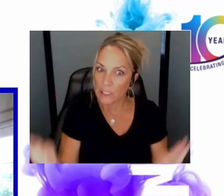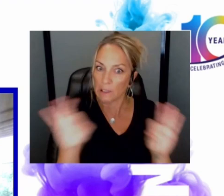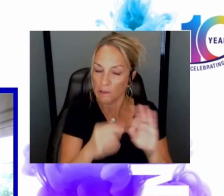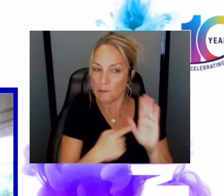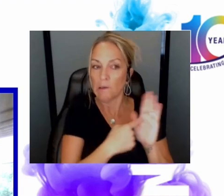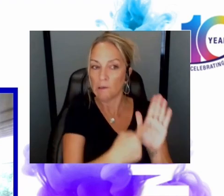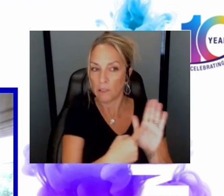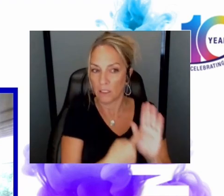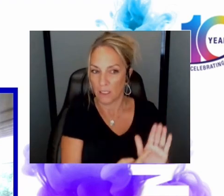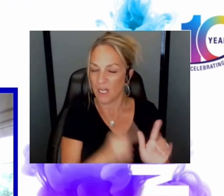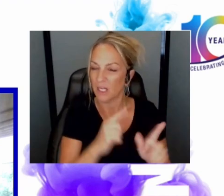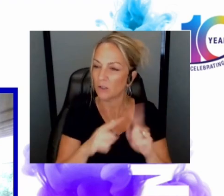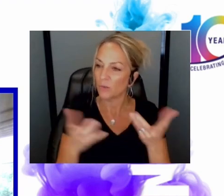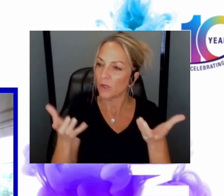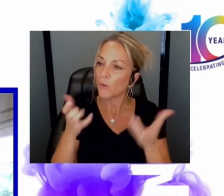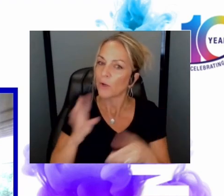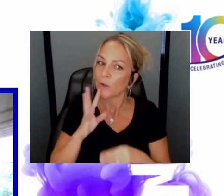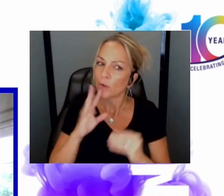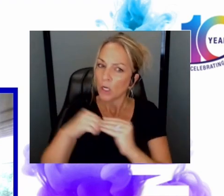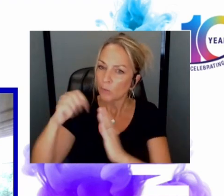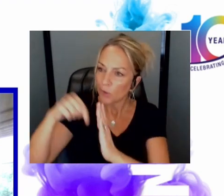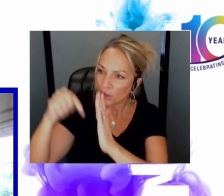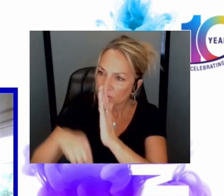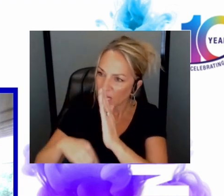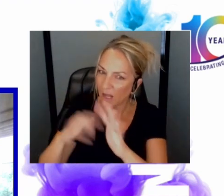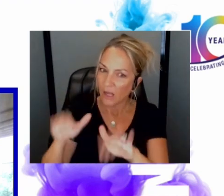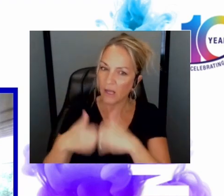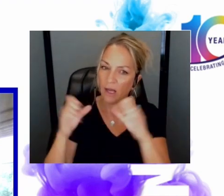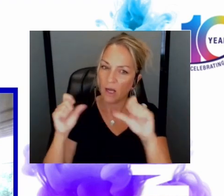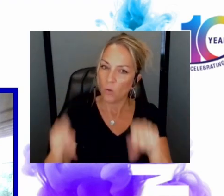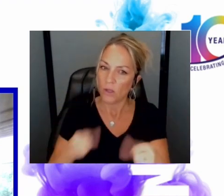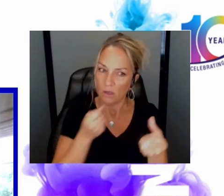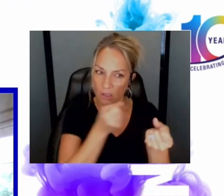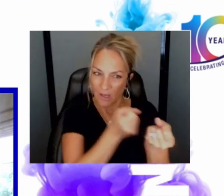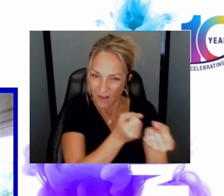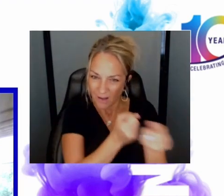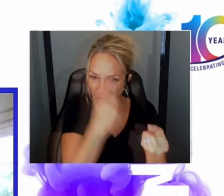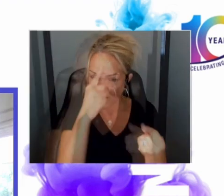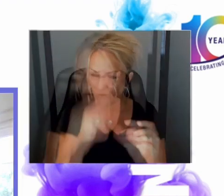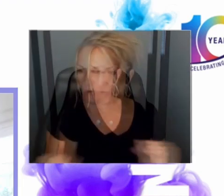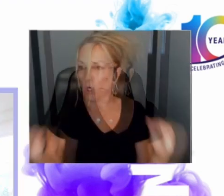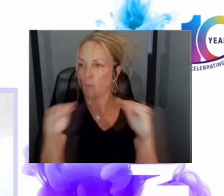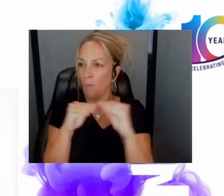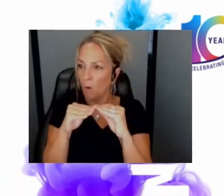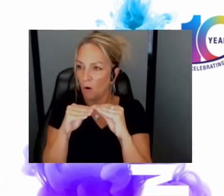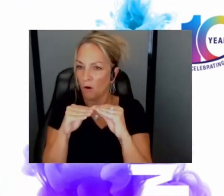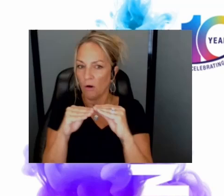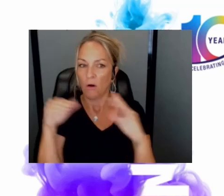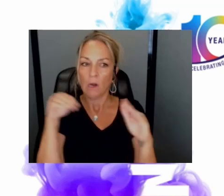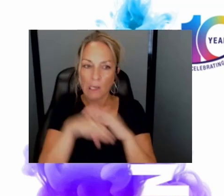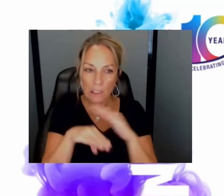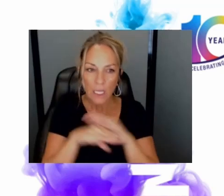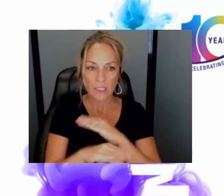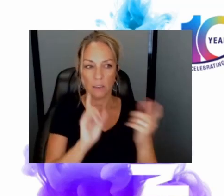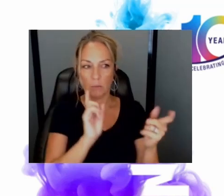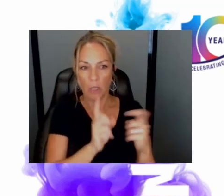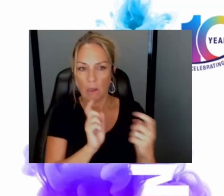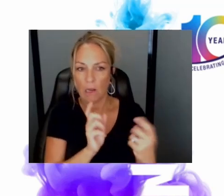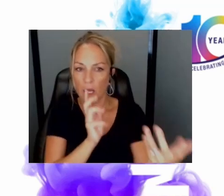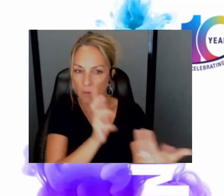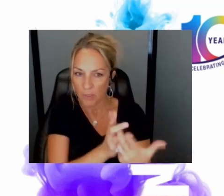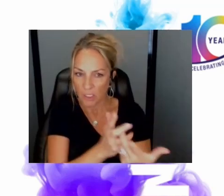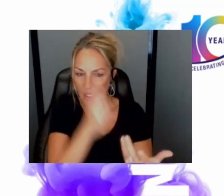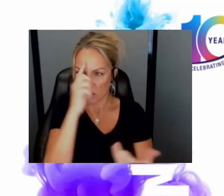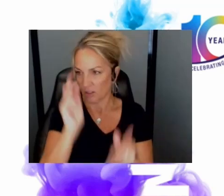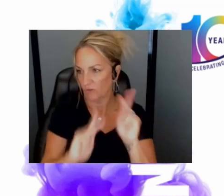can talk a little bit more on how we can advocate for a more accessible accommodations for people who need